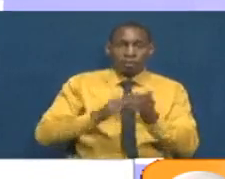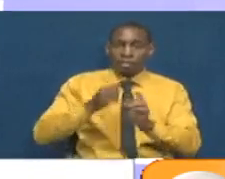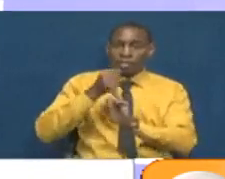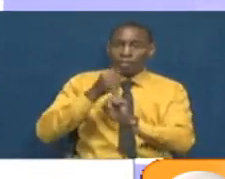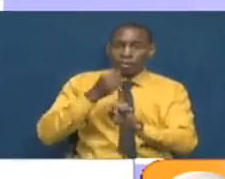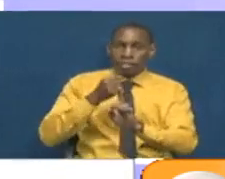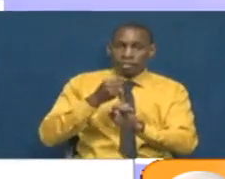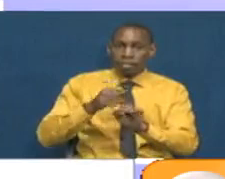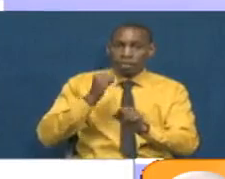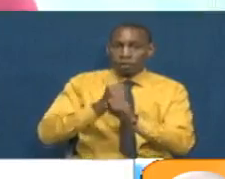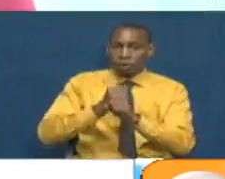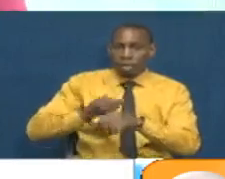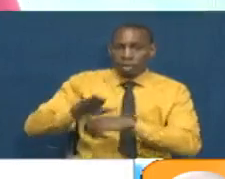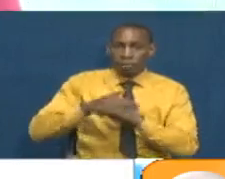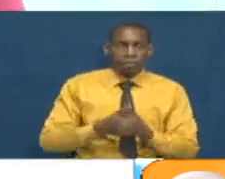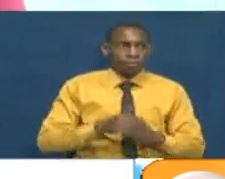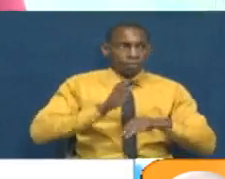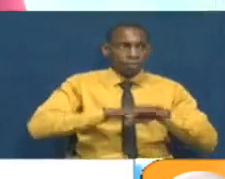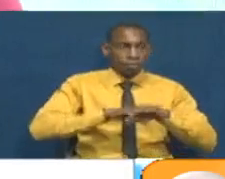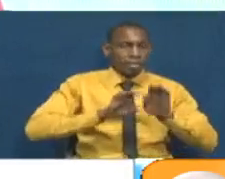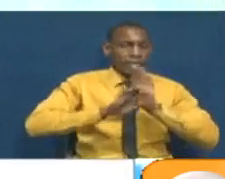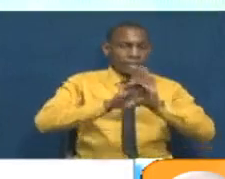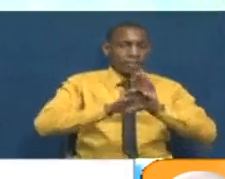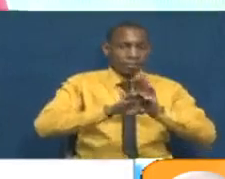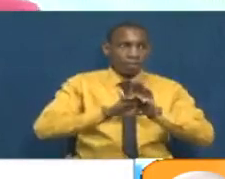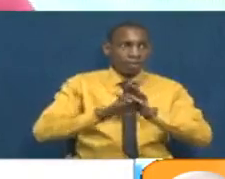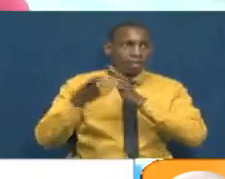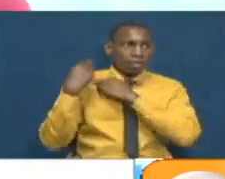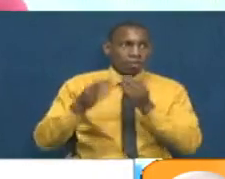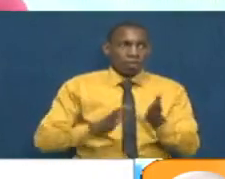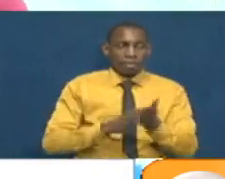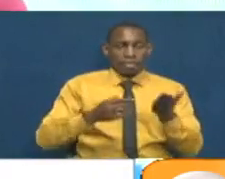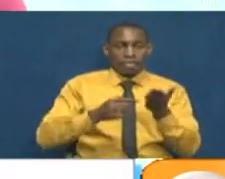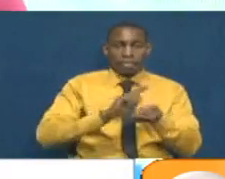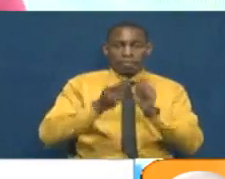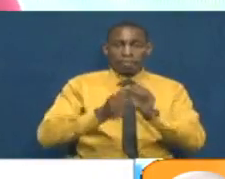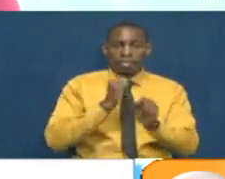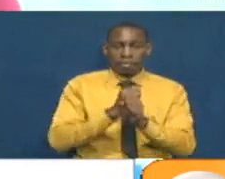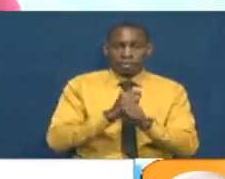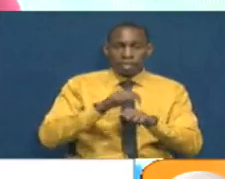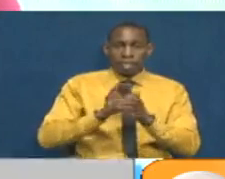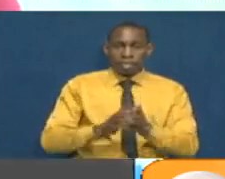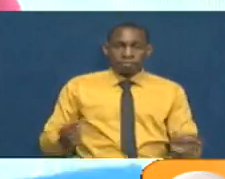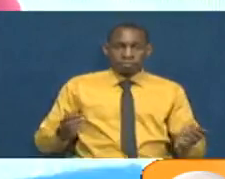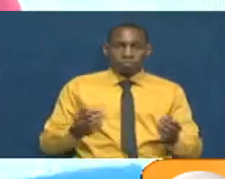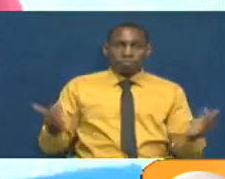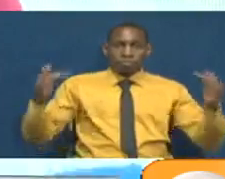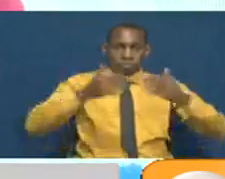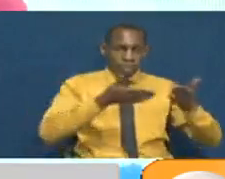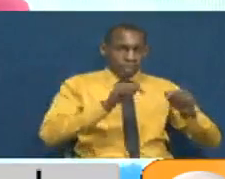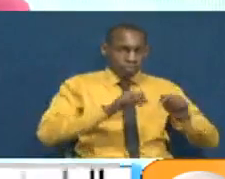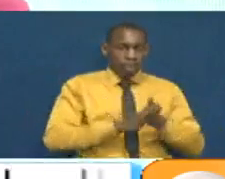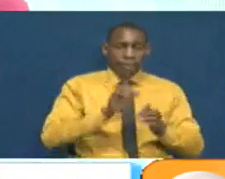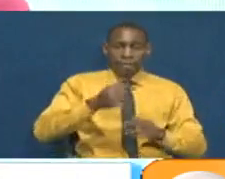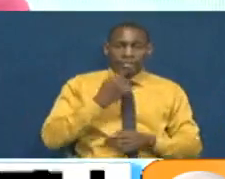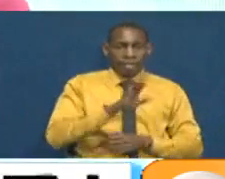impact my operating environment? A good example as to the role that digital transformation would play. As we sit today, I must